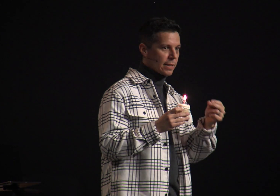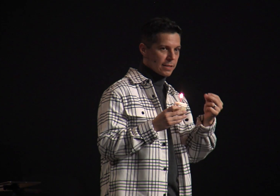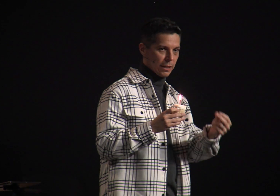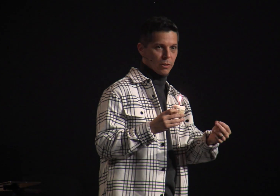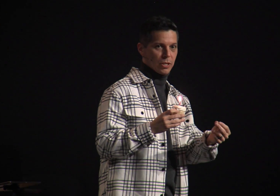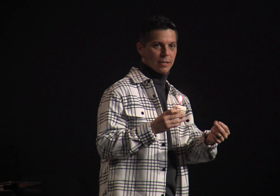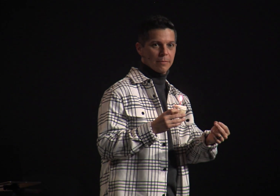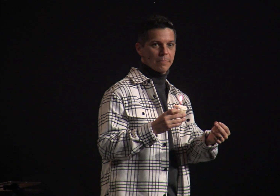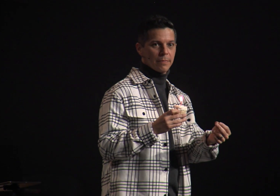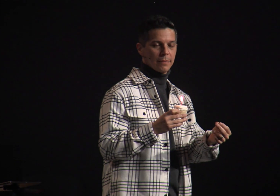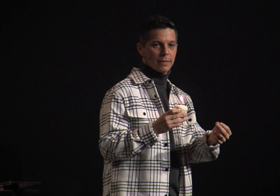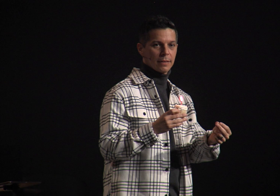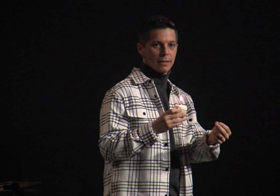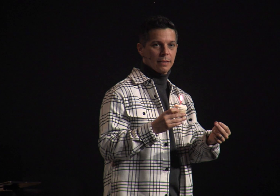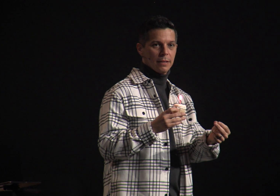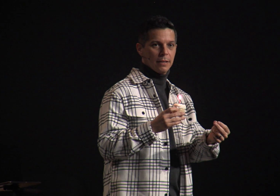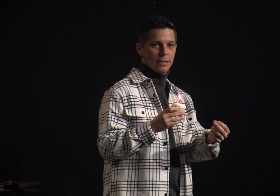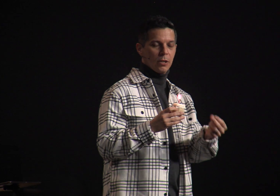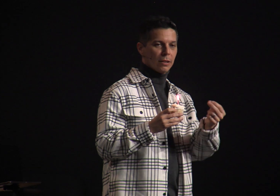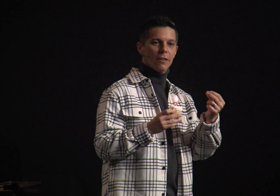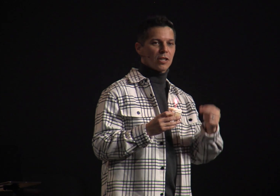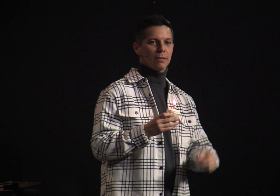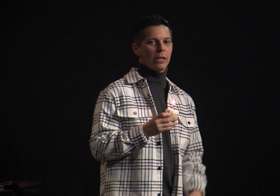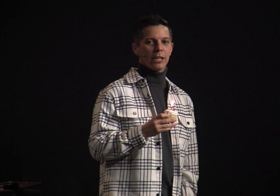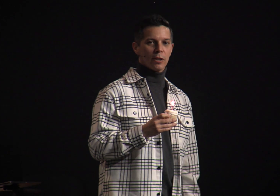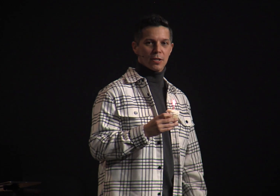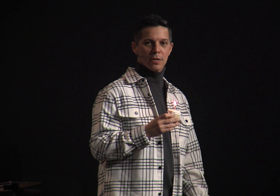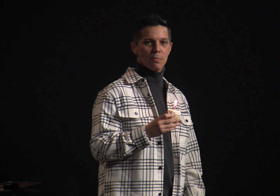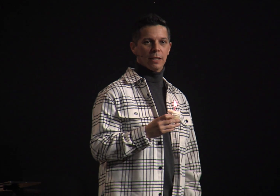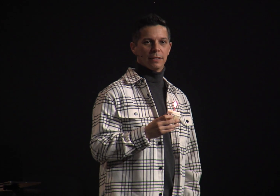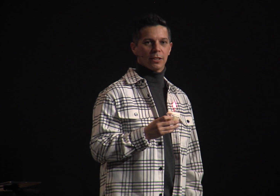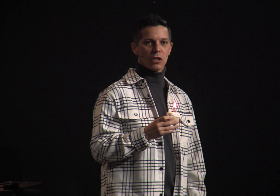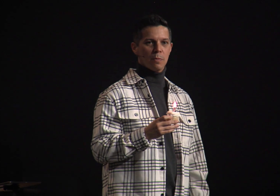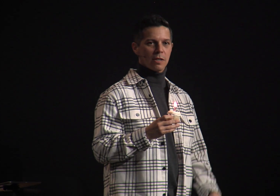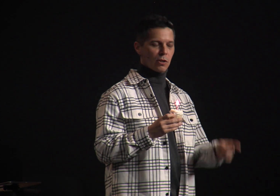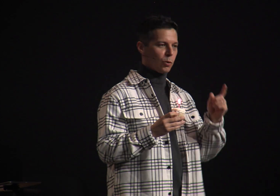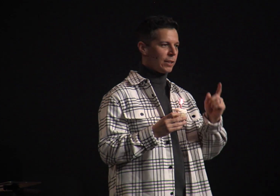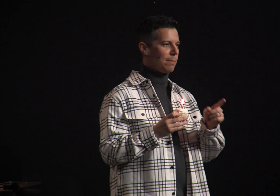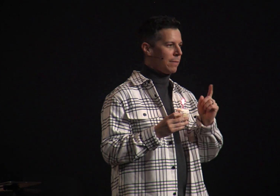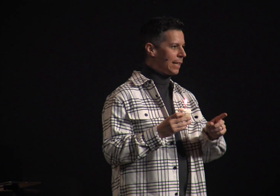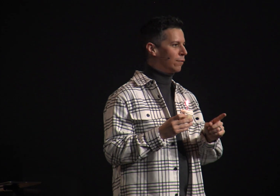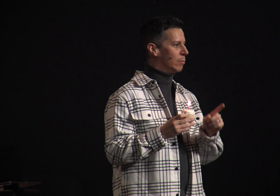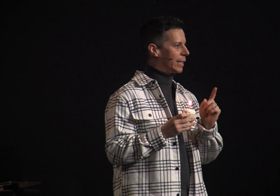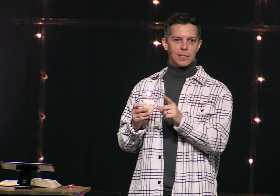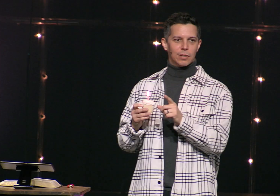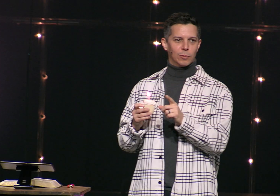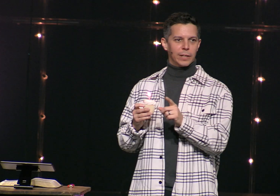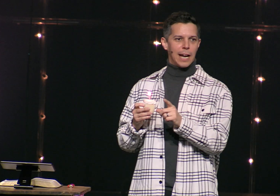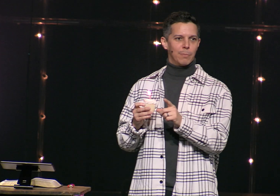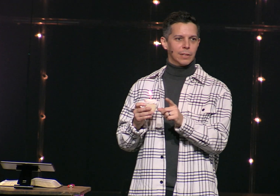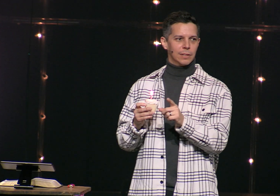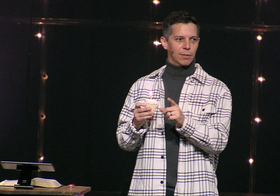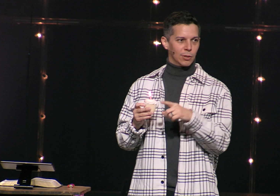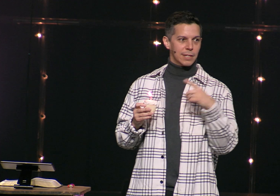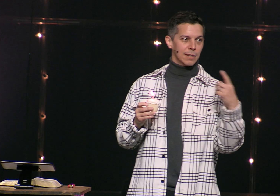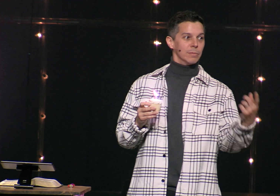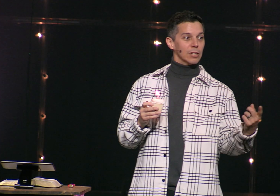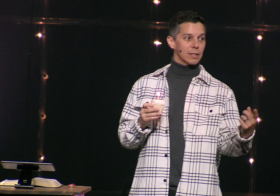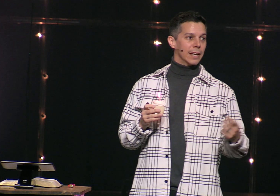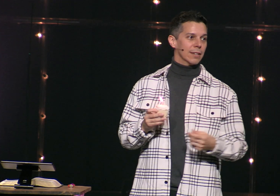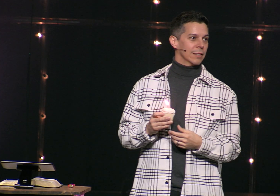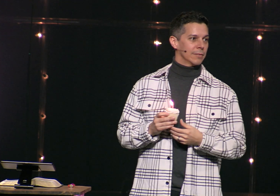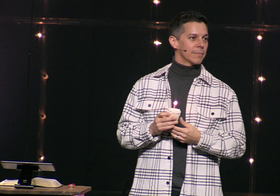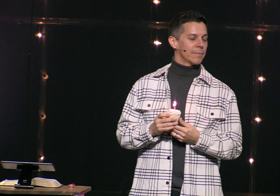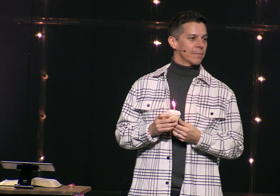Never extinguish it. I love celebrating Christmas, but Christmas is only meaningful because of what happened 30-some